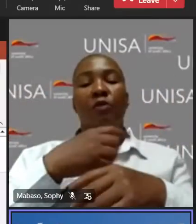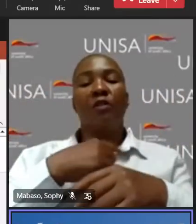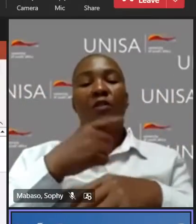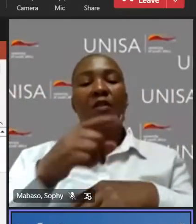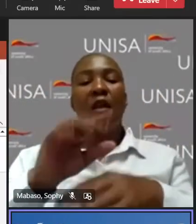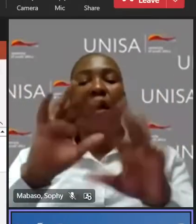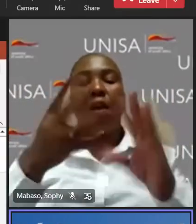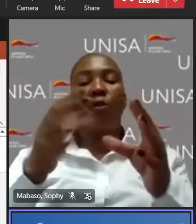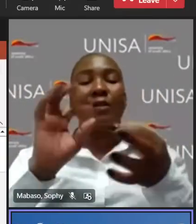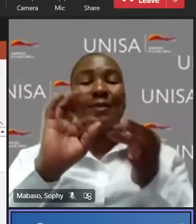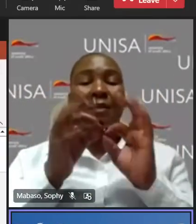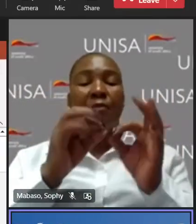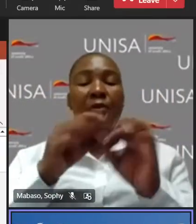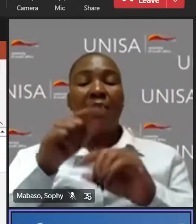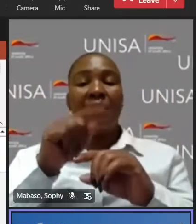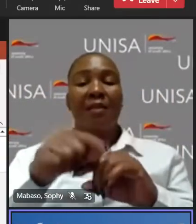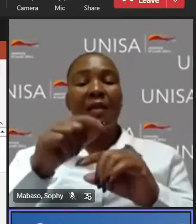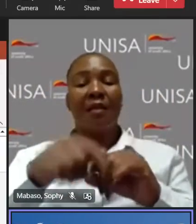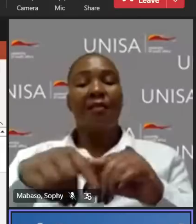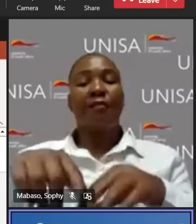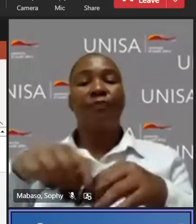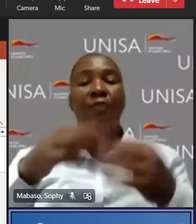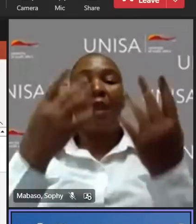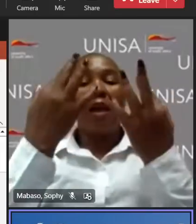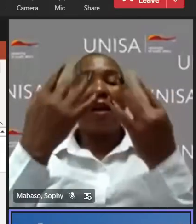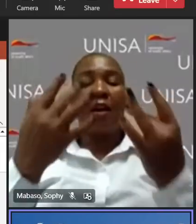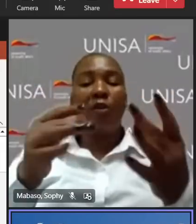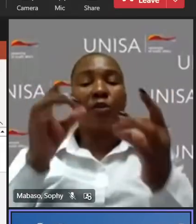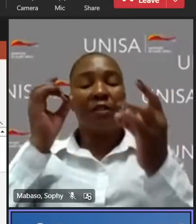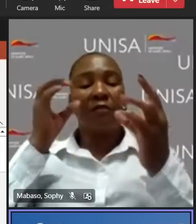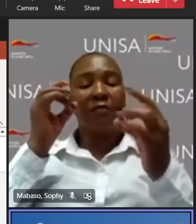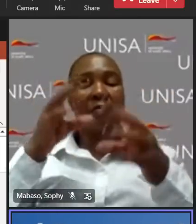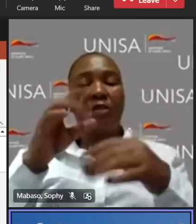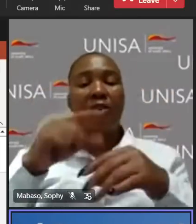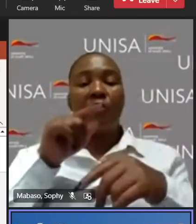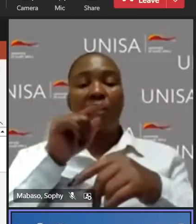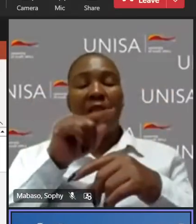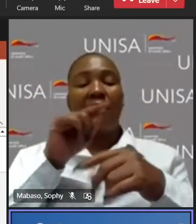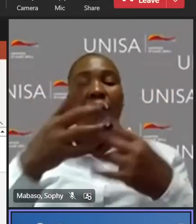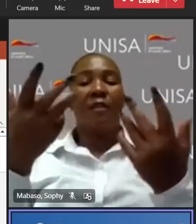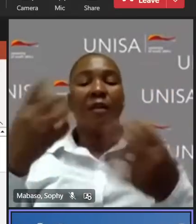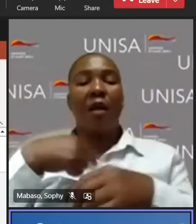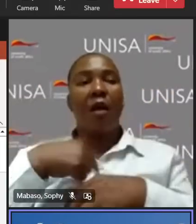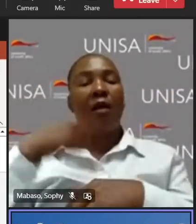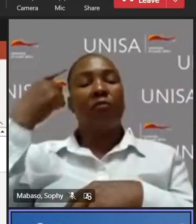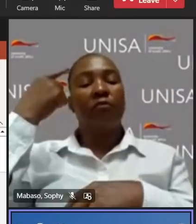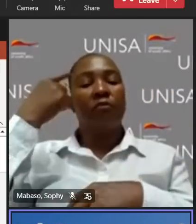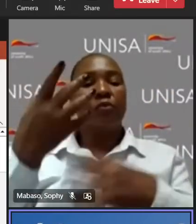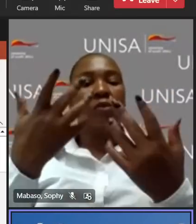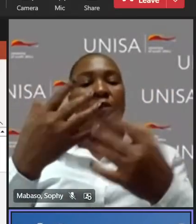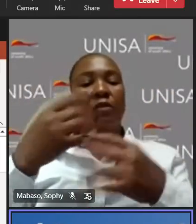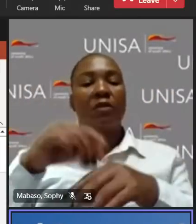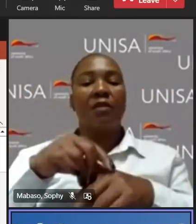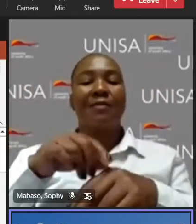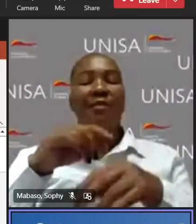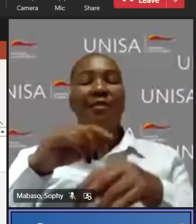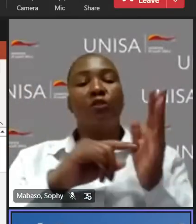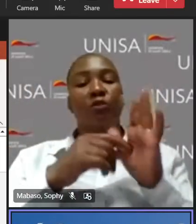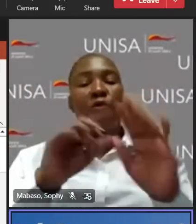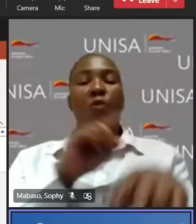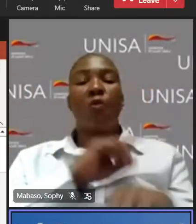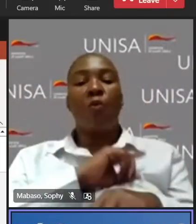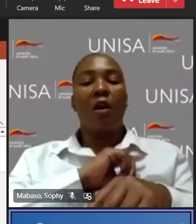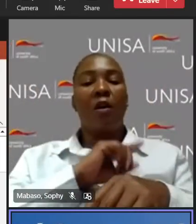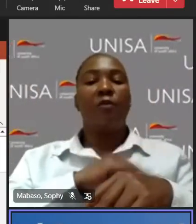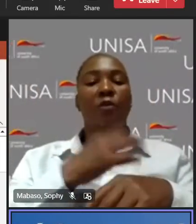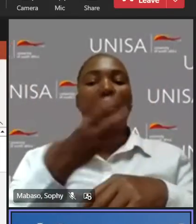to interpret their statements, the account statements for that matter. And so I think it's also an indication of why we